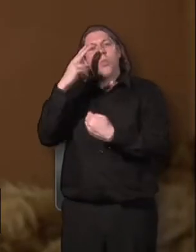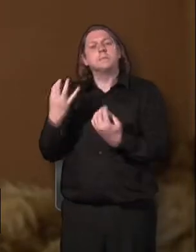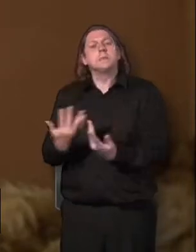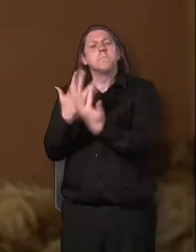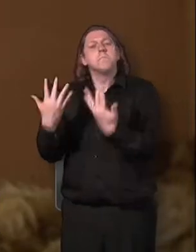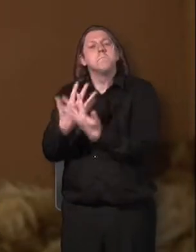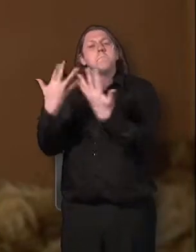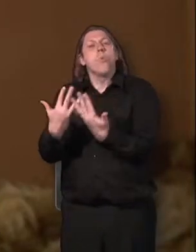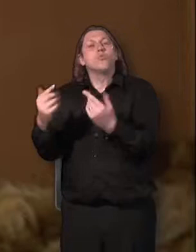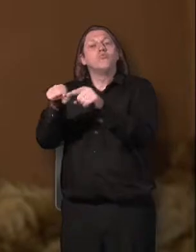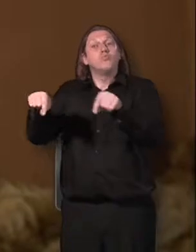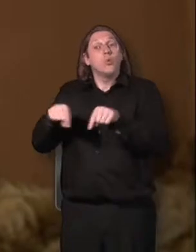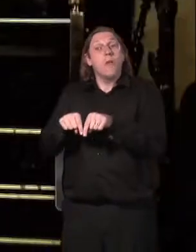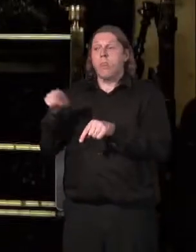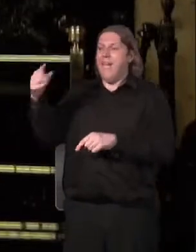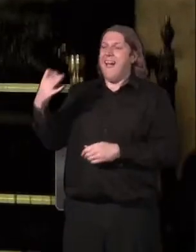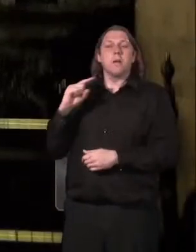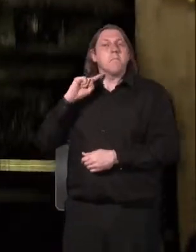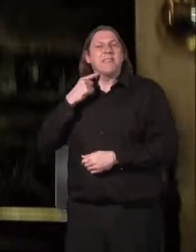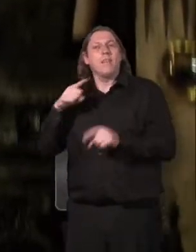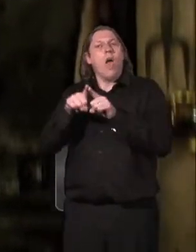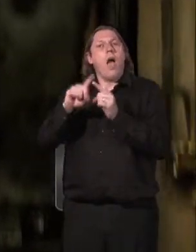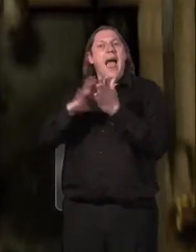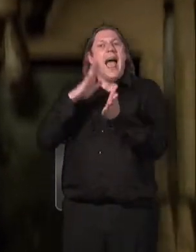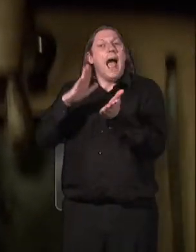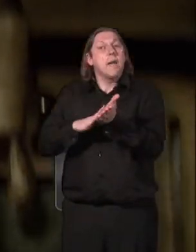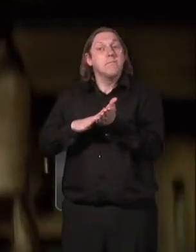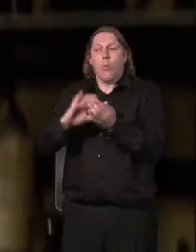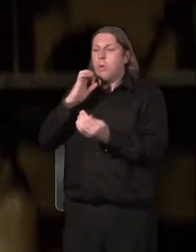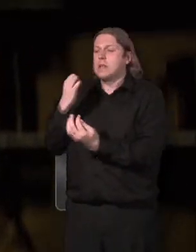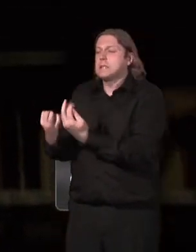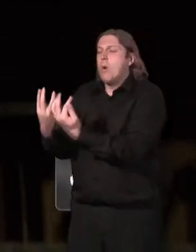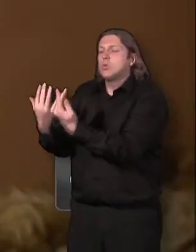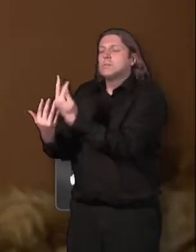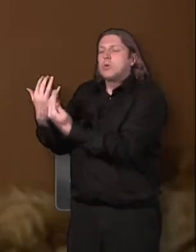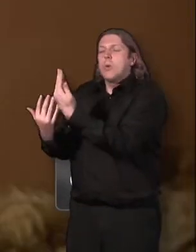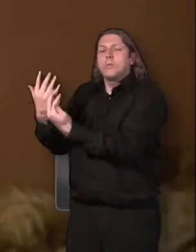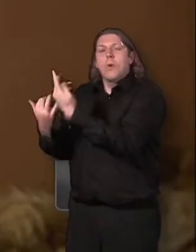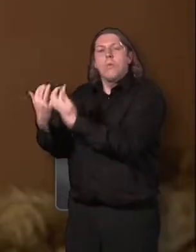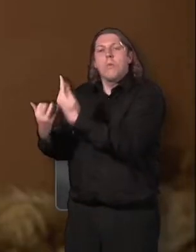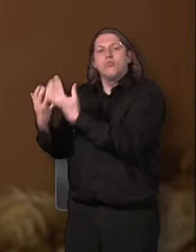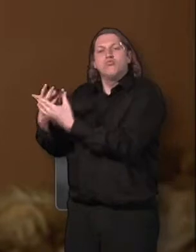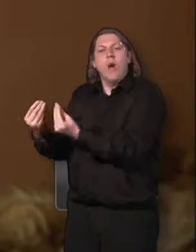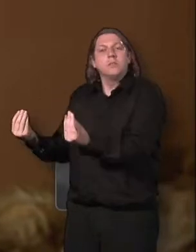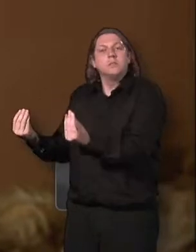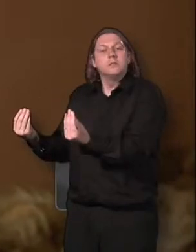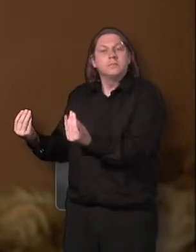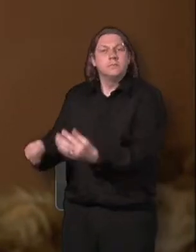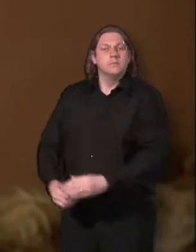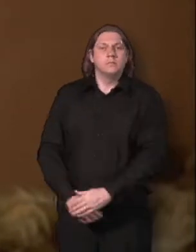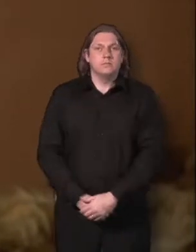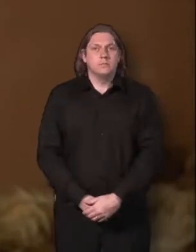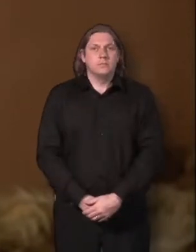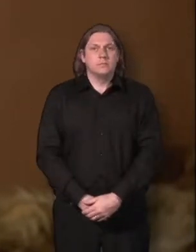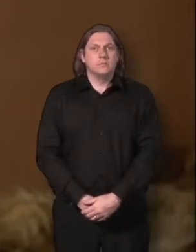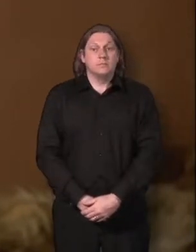be cured using smoke from the fire downstairs. Now, if you'd like to follow me, we'll go through